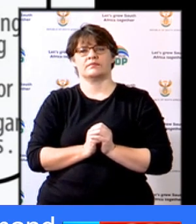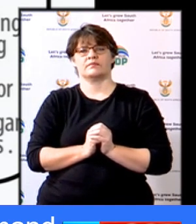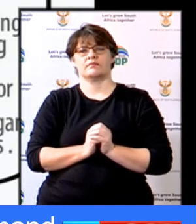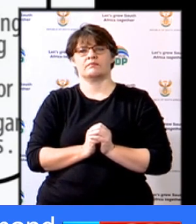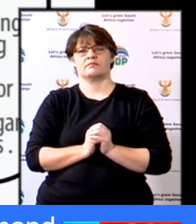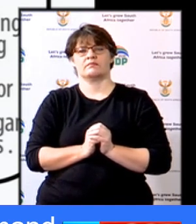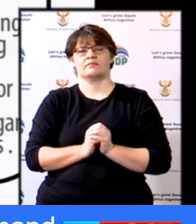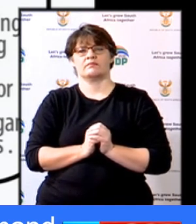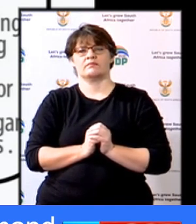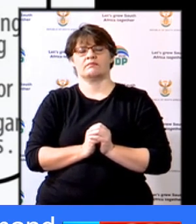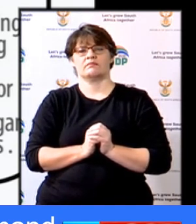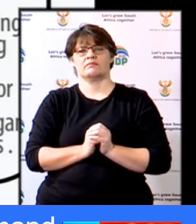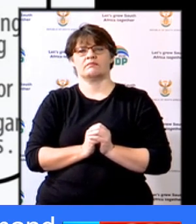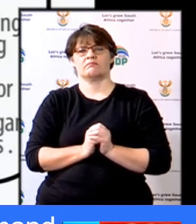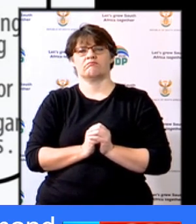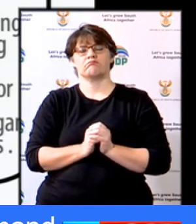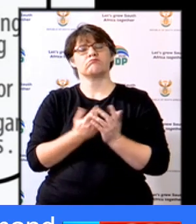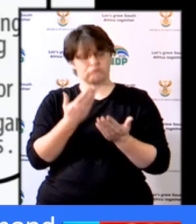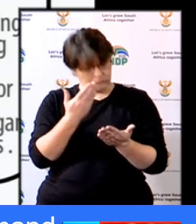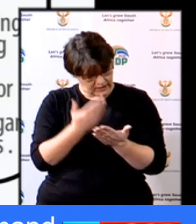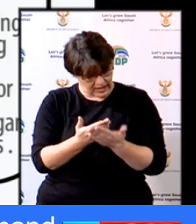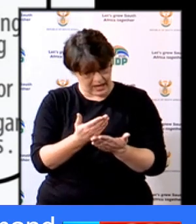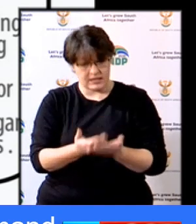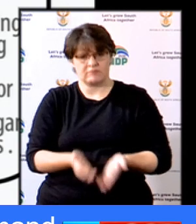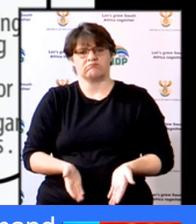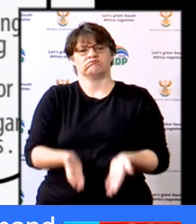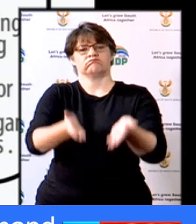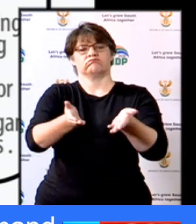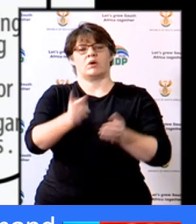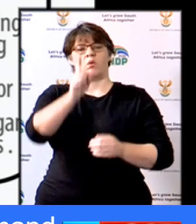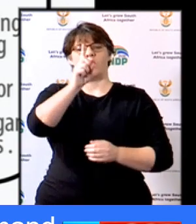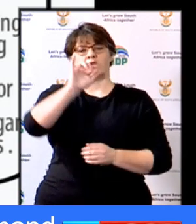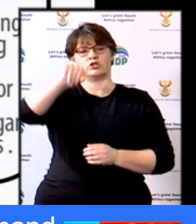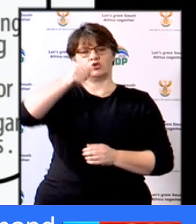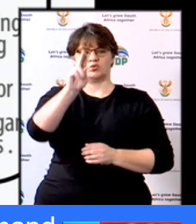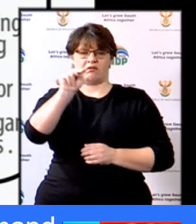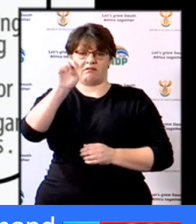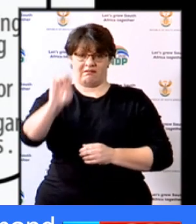will be allowed from the 1st of June,